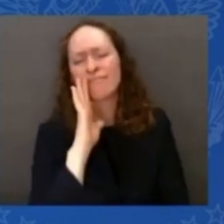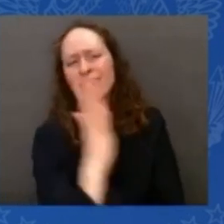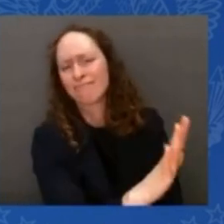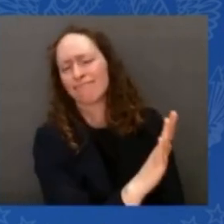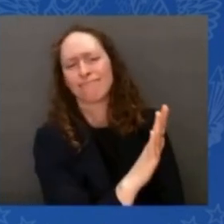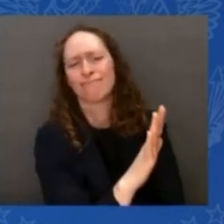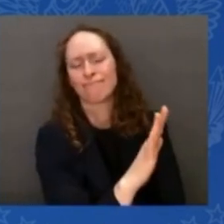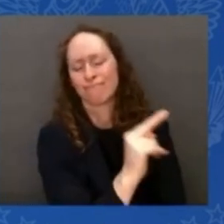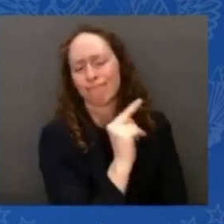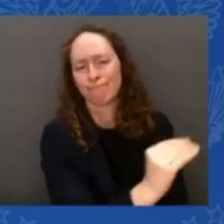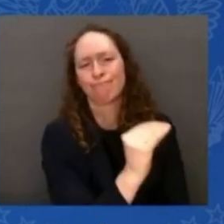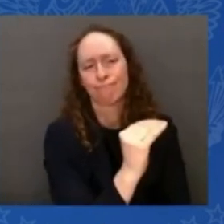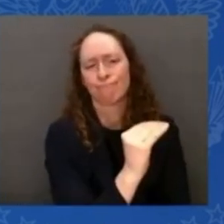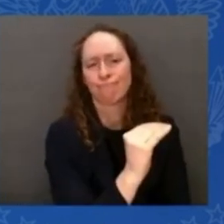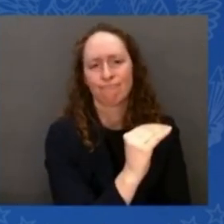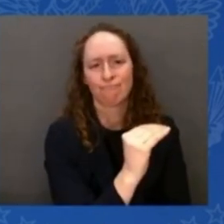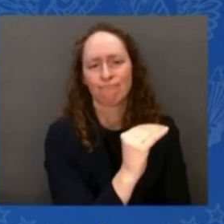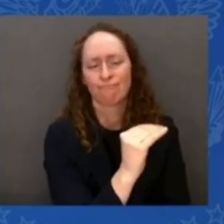Folks,